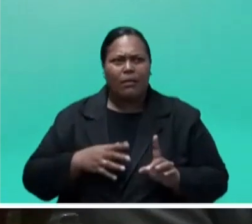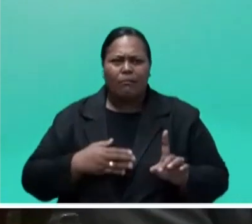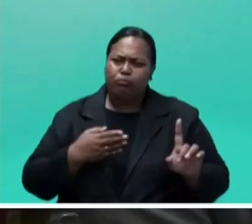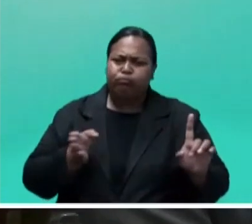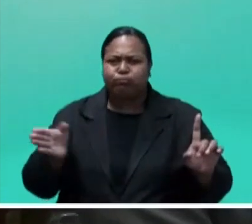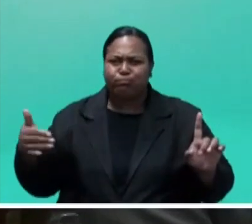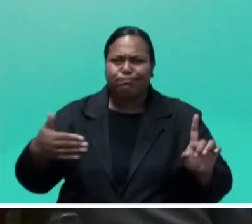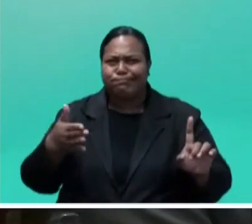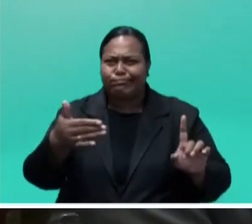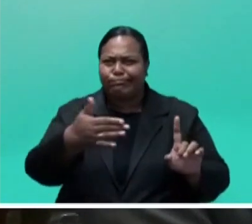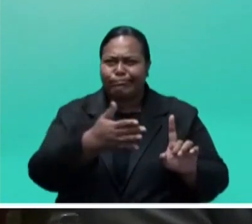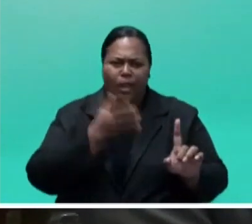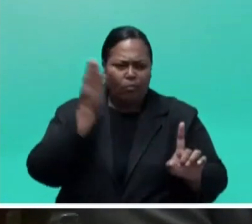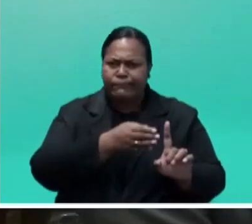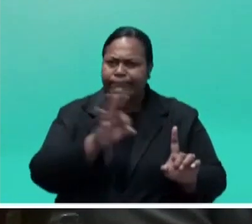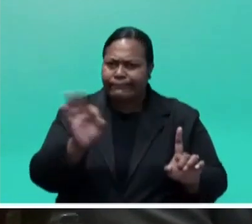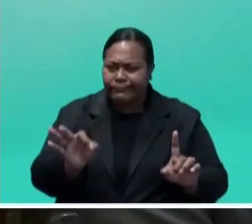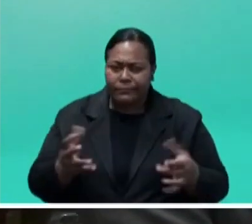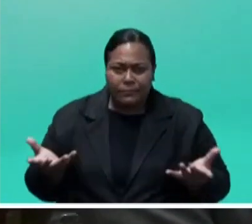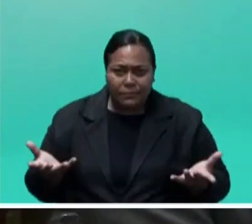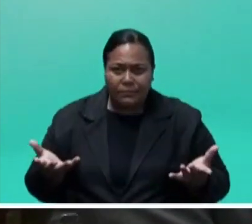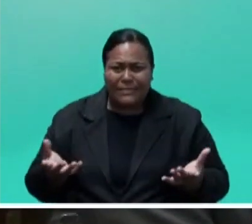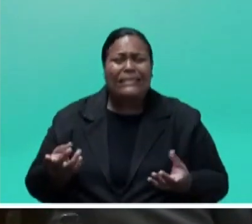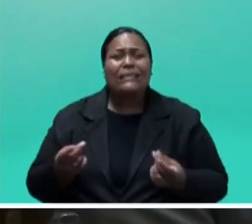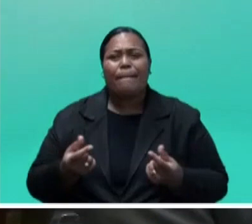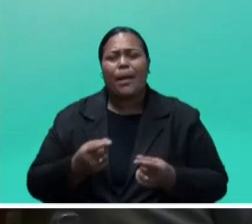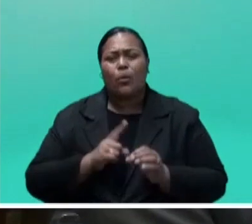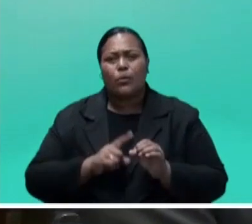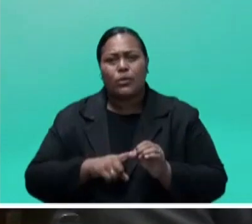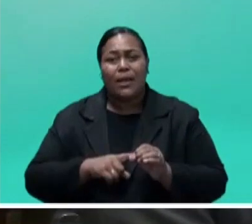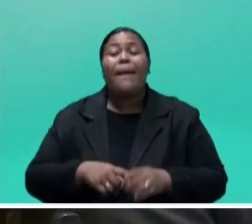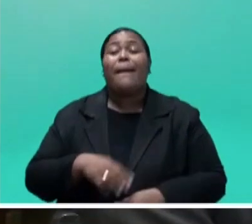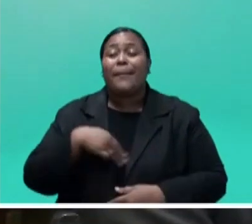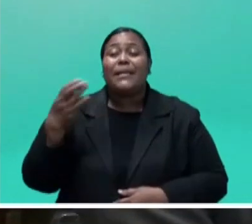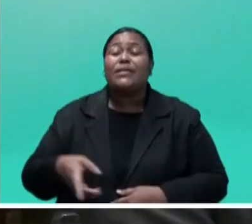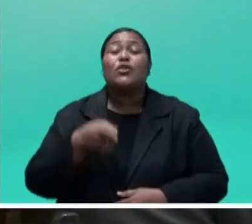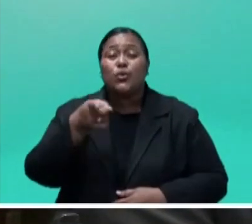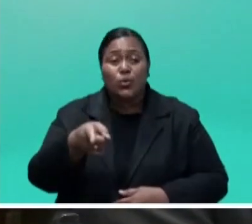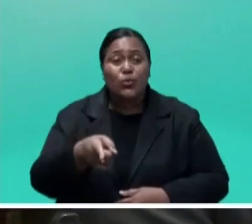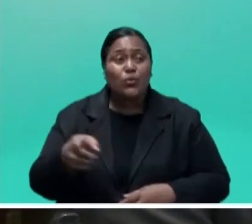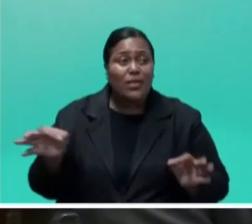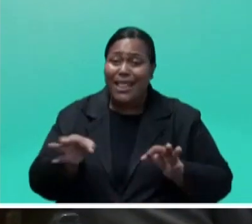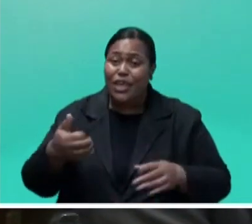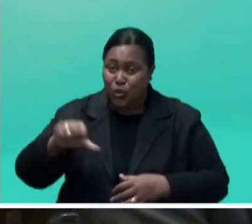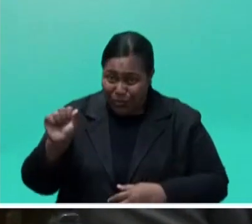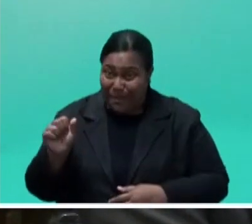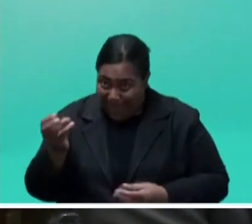what happened, this, that. But a simple question is, Minister, that you have actually not used the